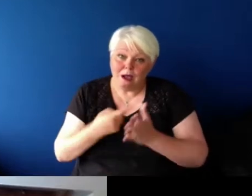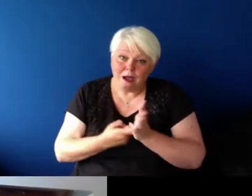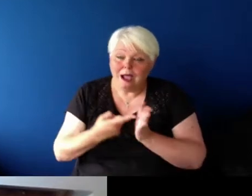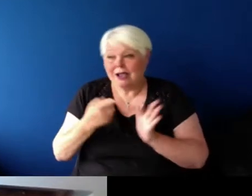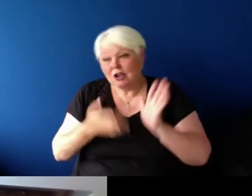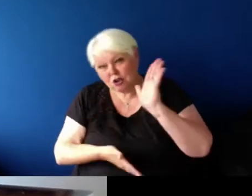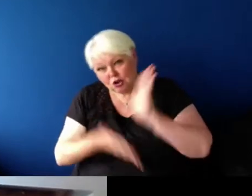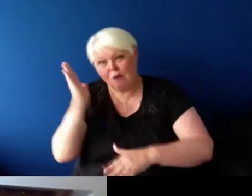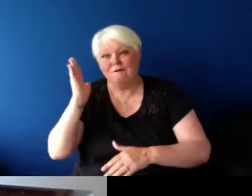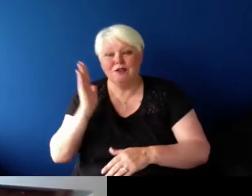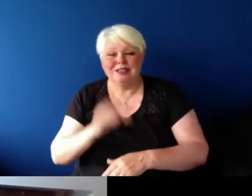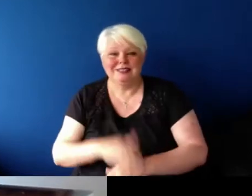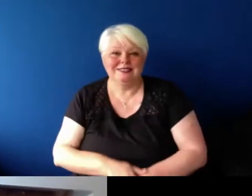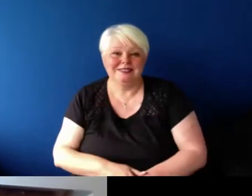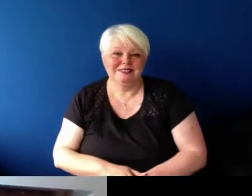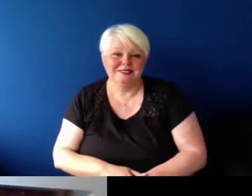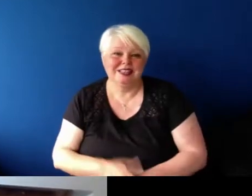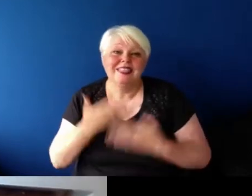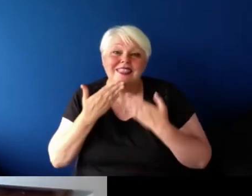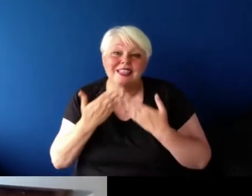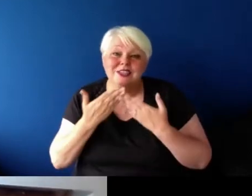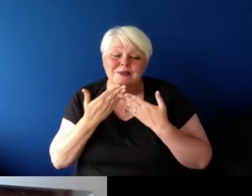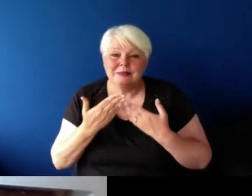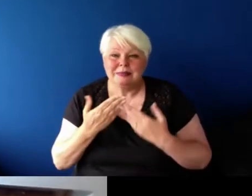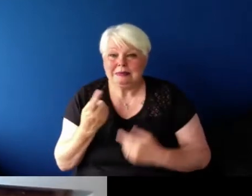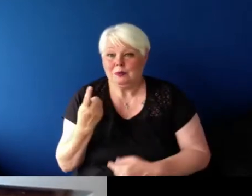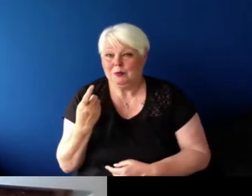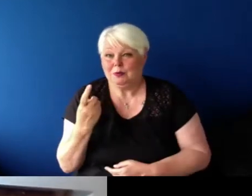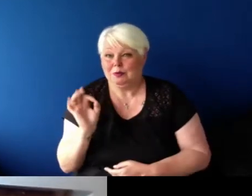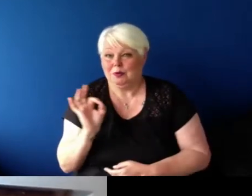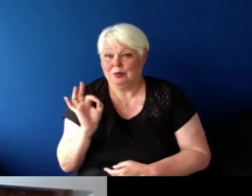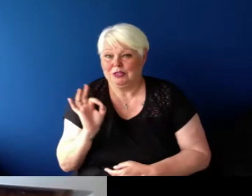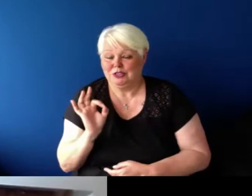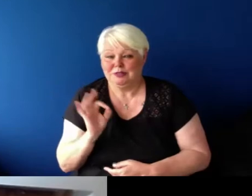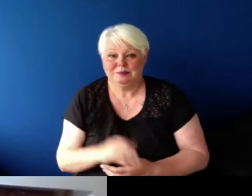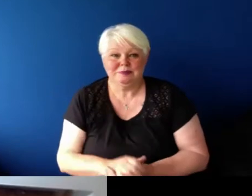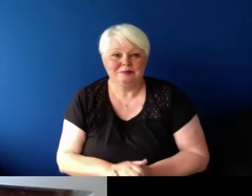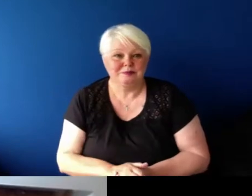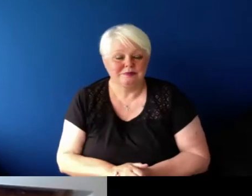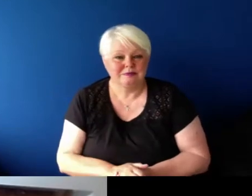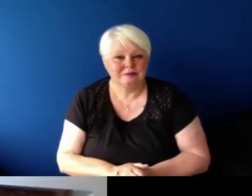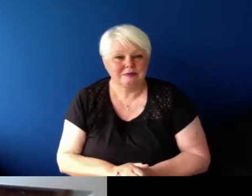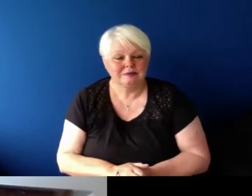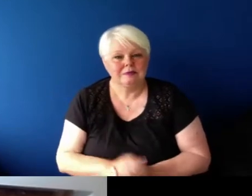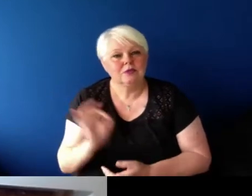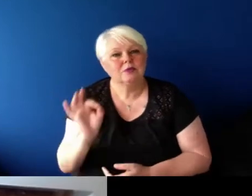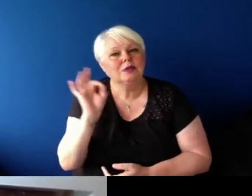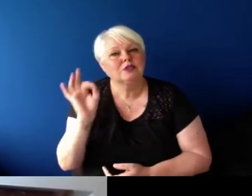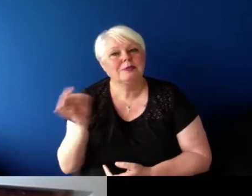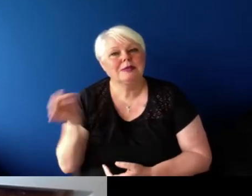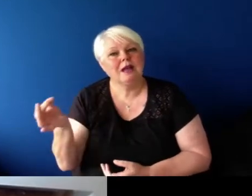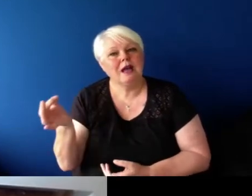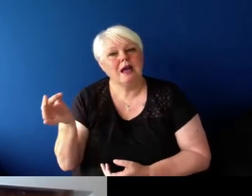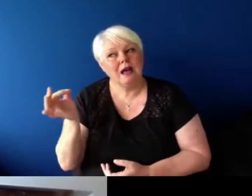Thank you very much. So maybe just one or two more then. There's one question we've been